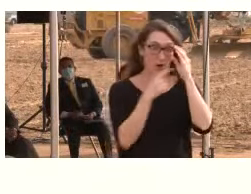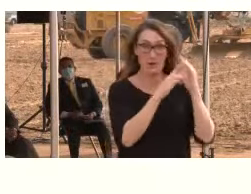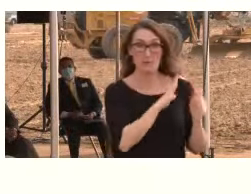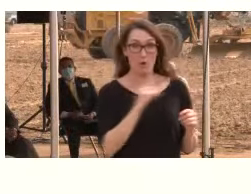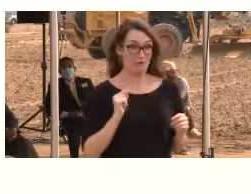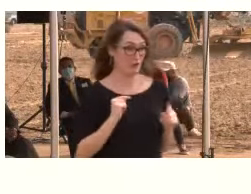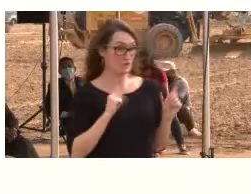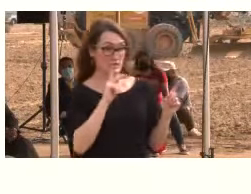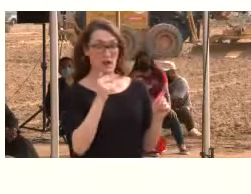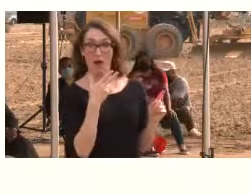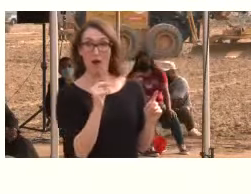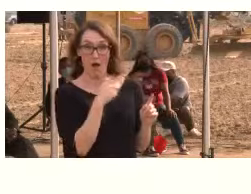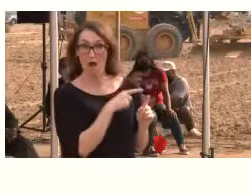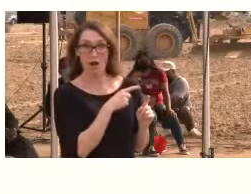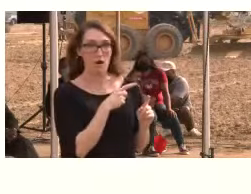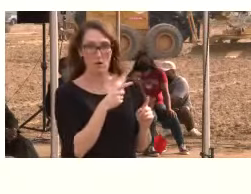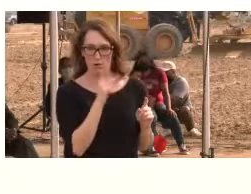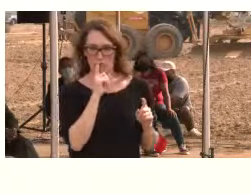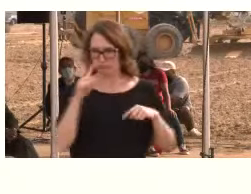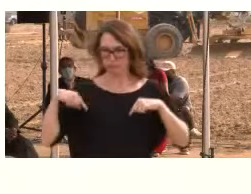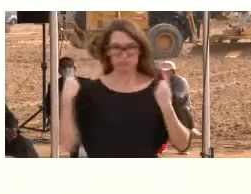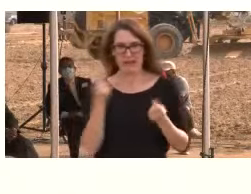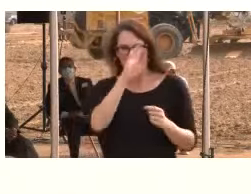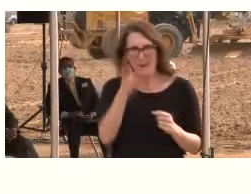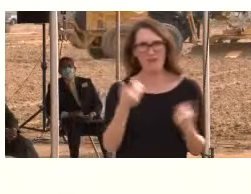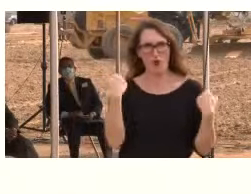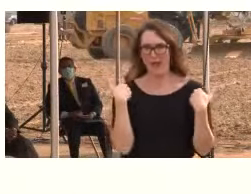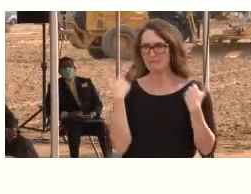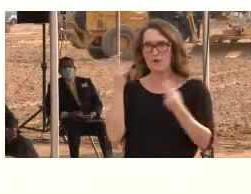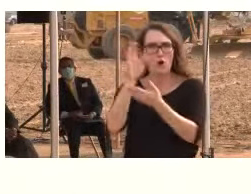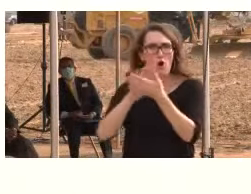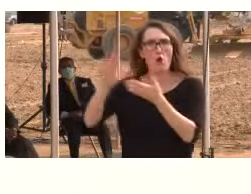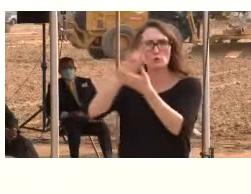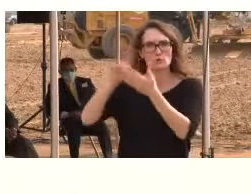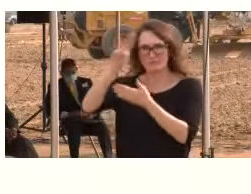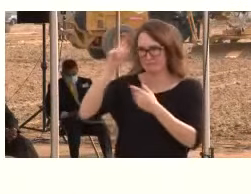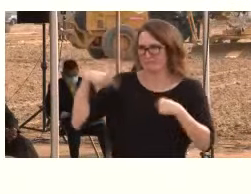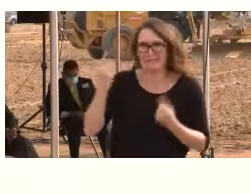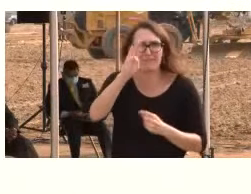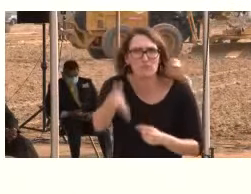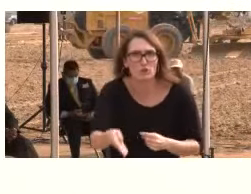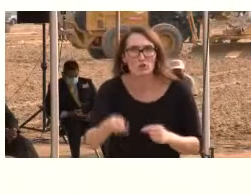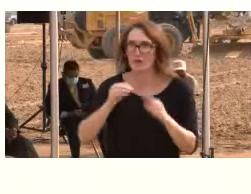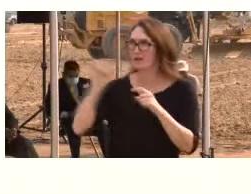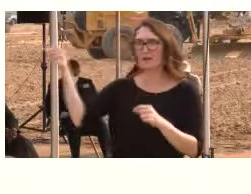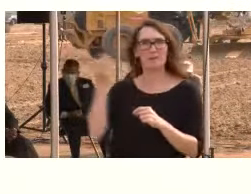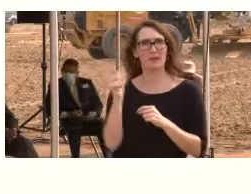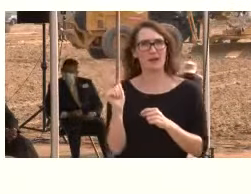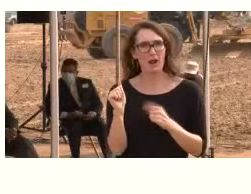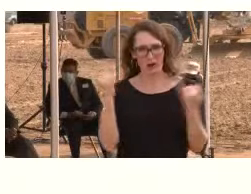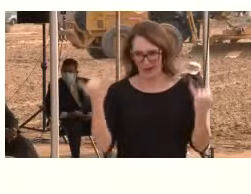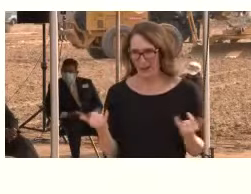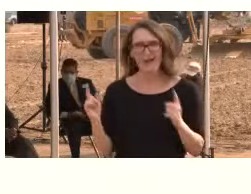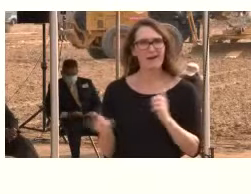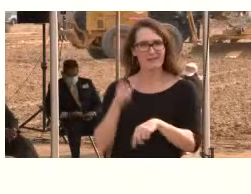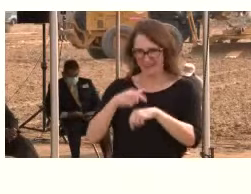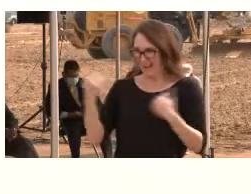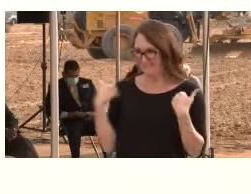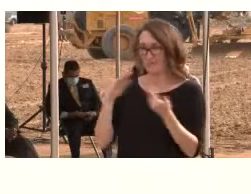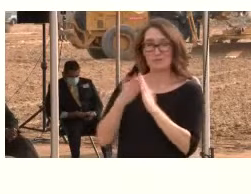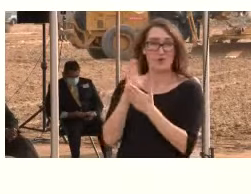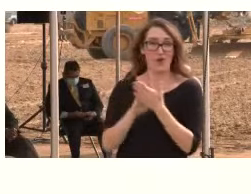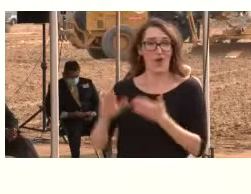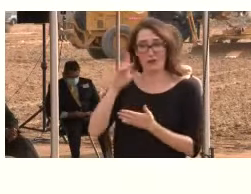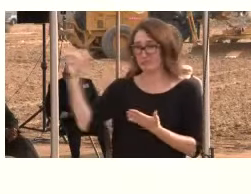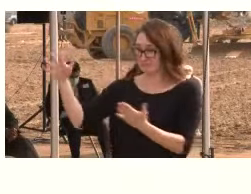never had a public institution of higher education ever, and now they have a community college